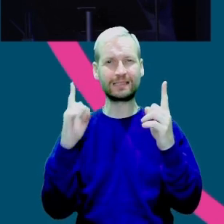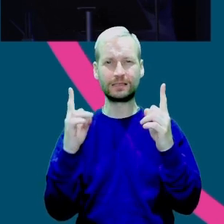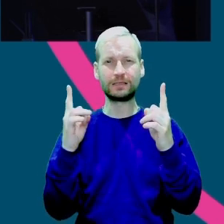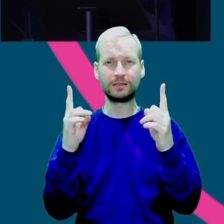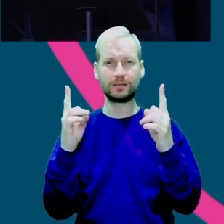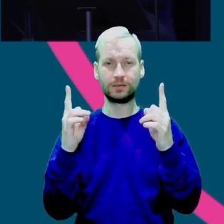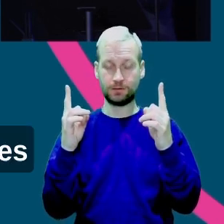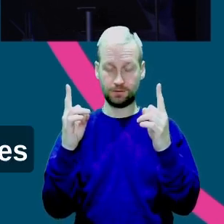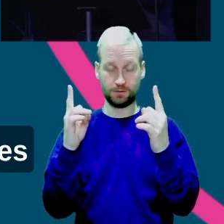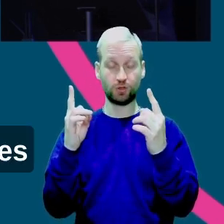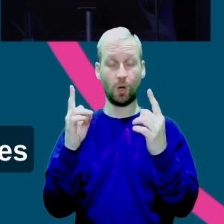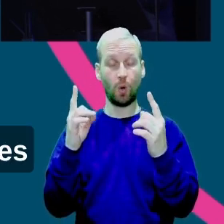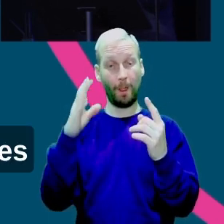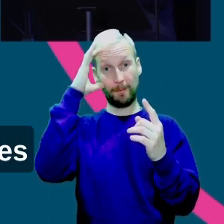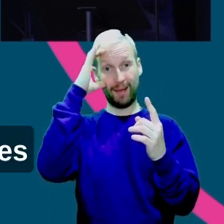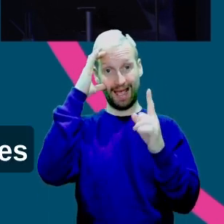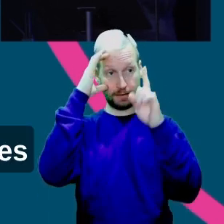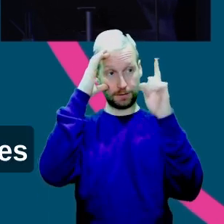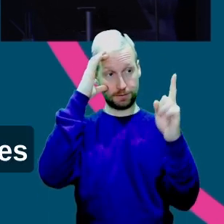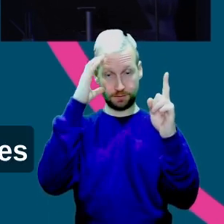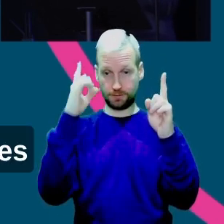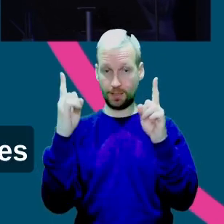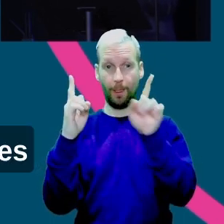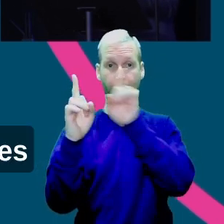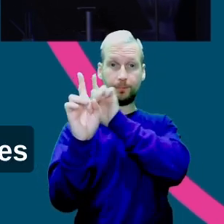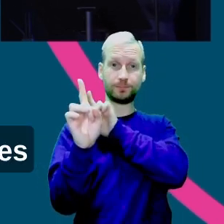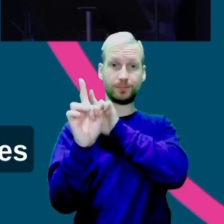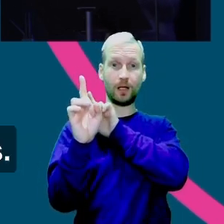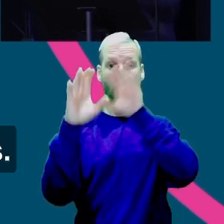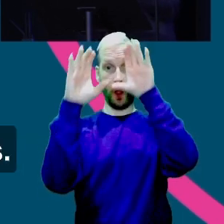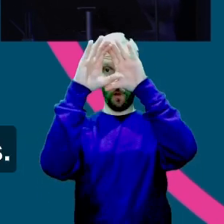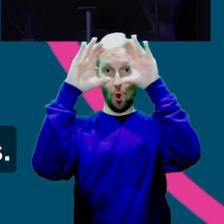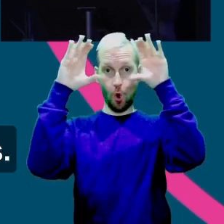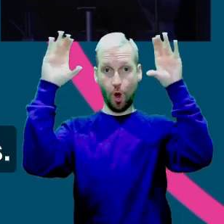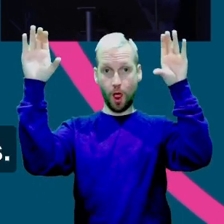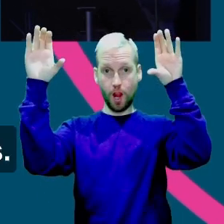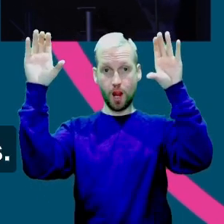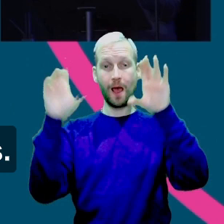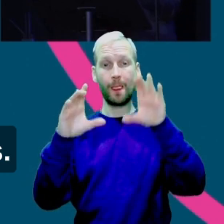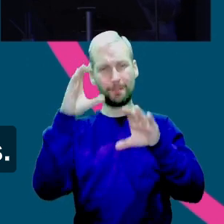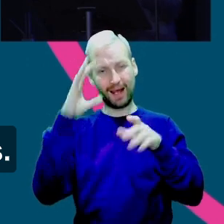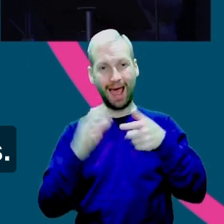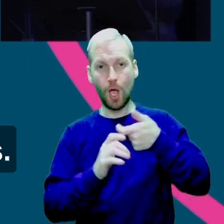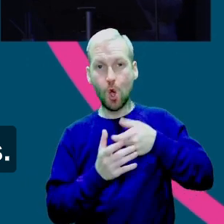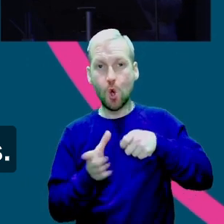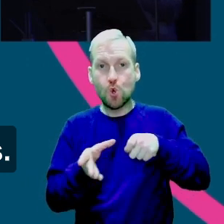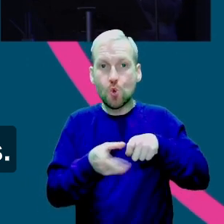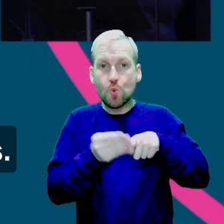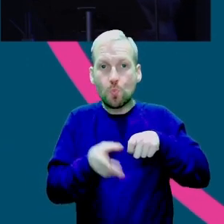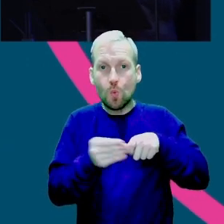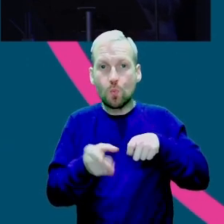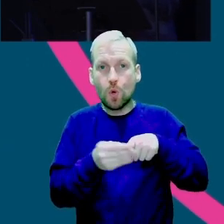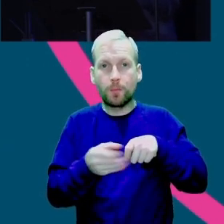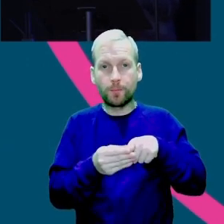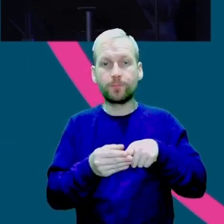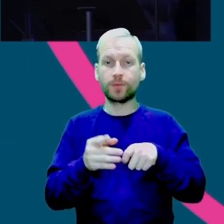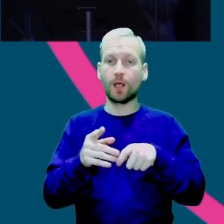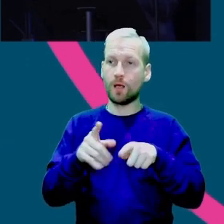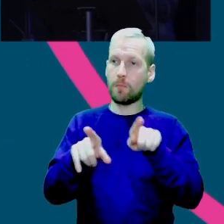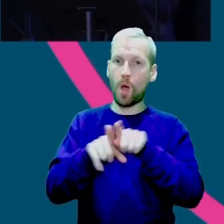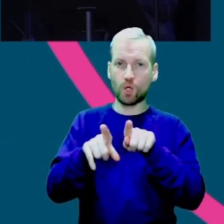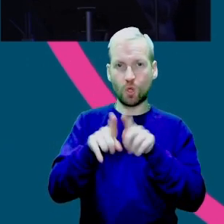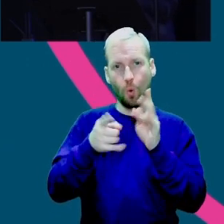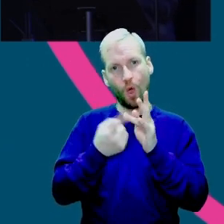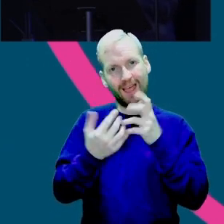sit at the top of the patient bed where the oxygen comes out and the suction and those types of facilities. So to provide